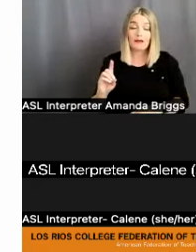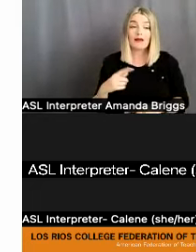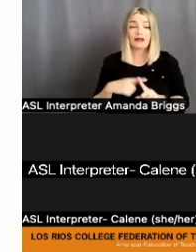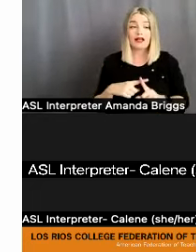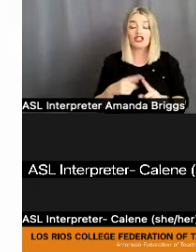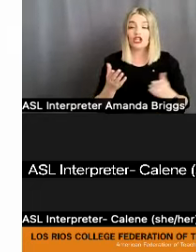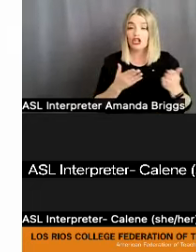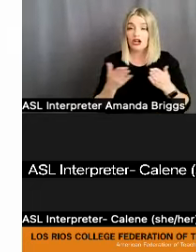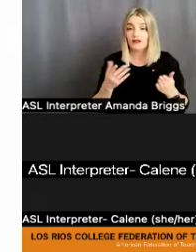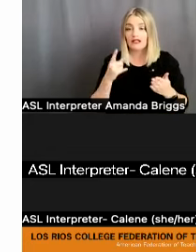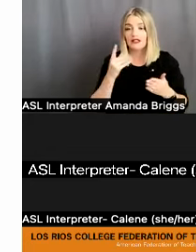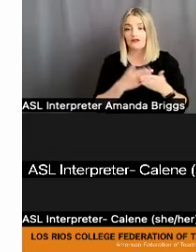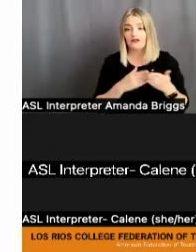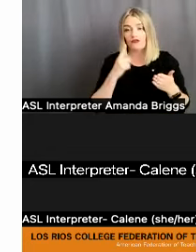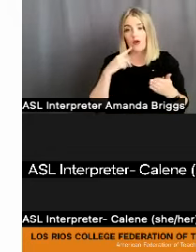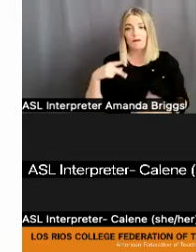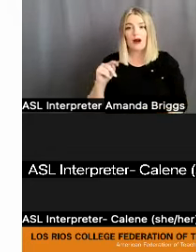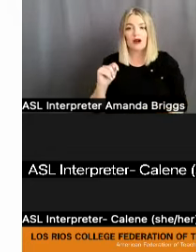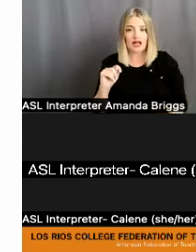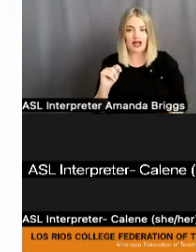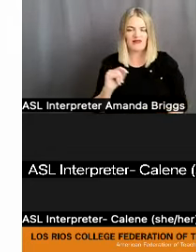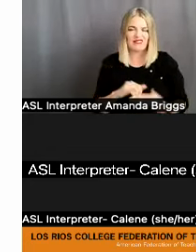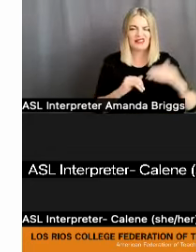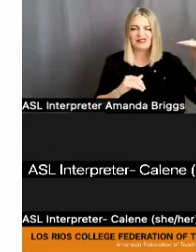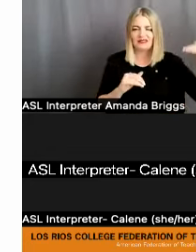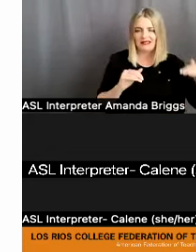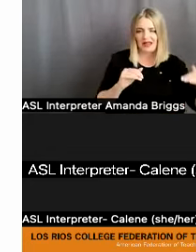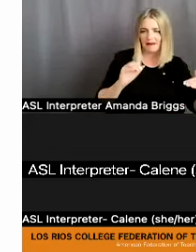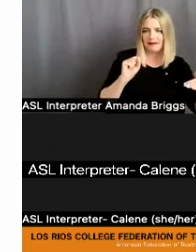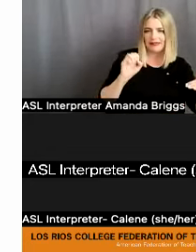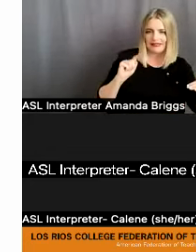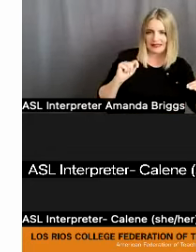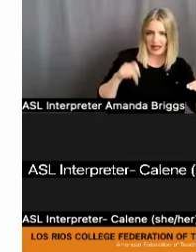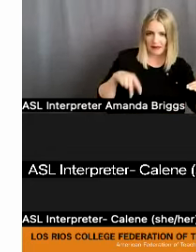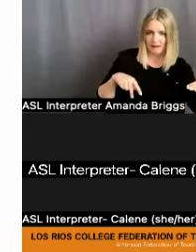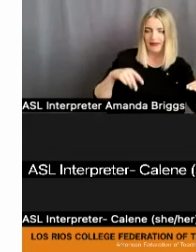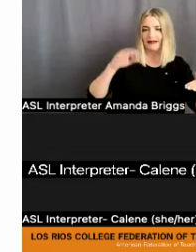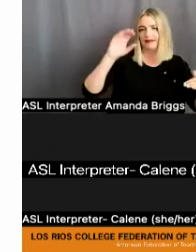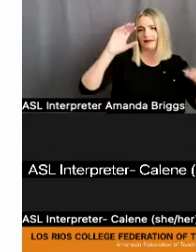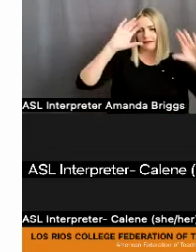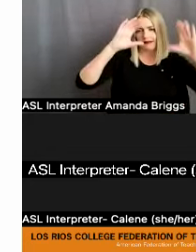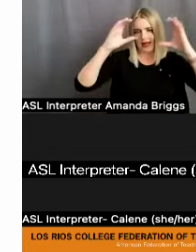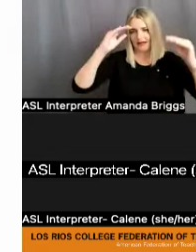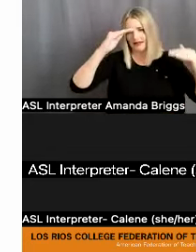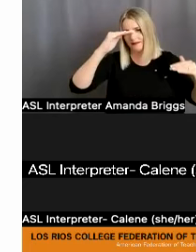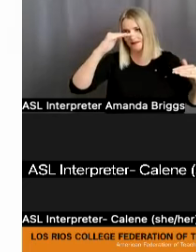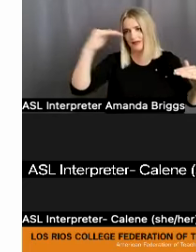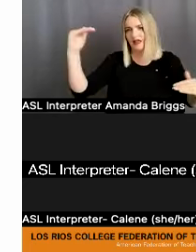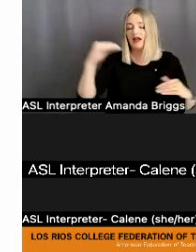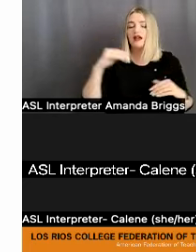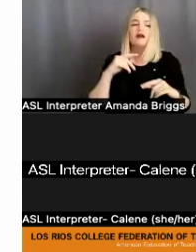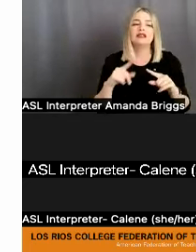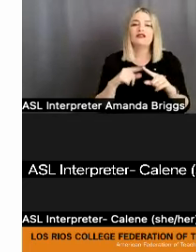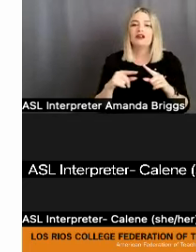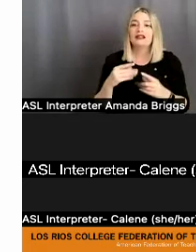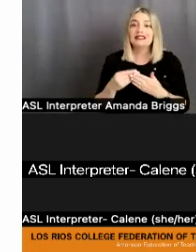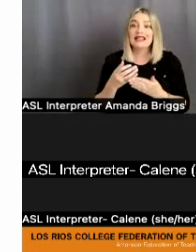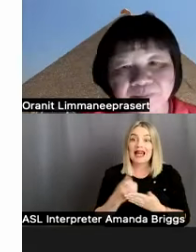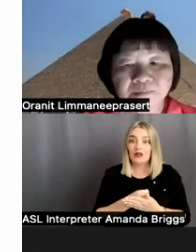component for part-timers that was also at step in class. And, within leaves, trying to give as many salary entitlements as possible